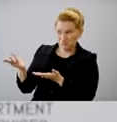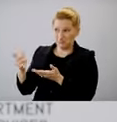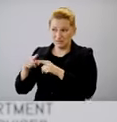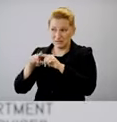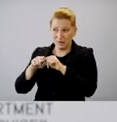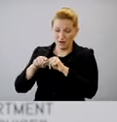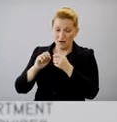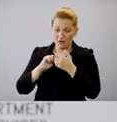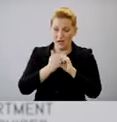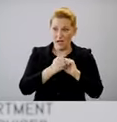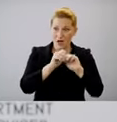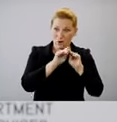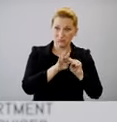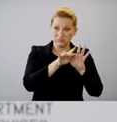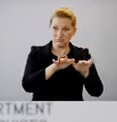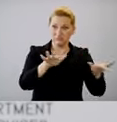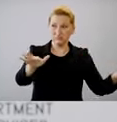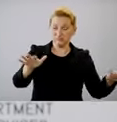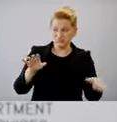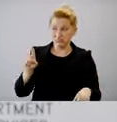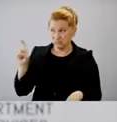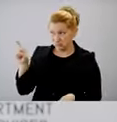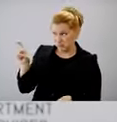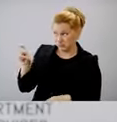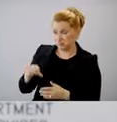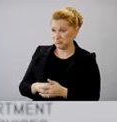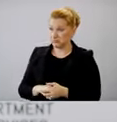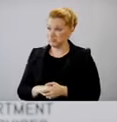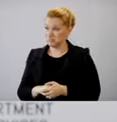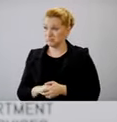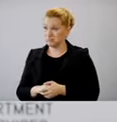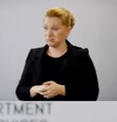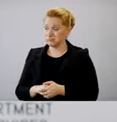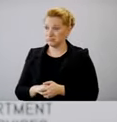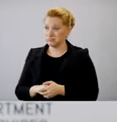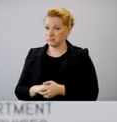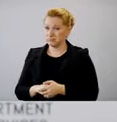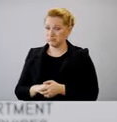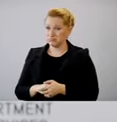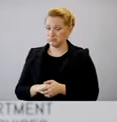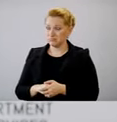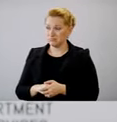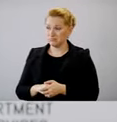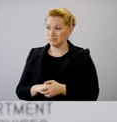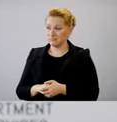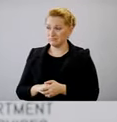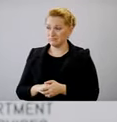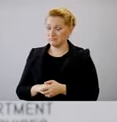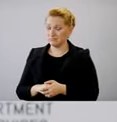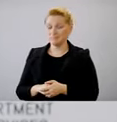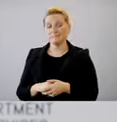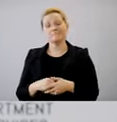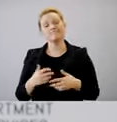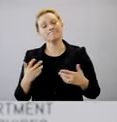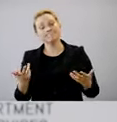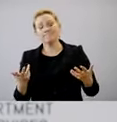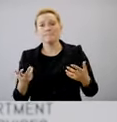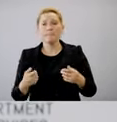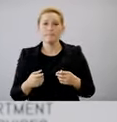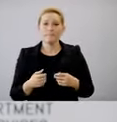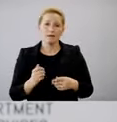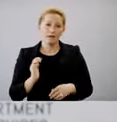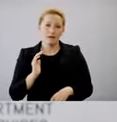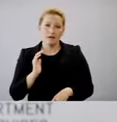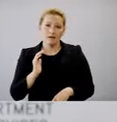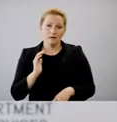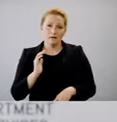on how the community spread starts to look in school districts as the school year gets going. So our